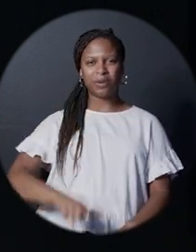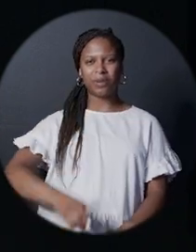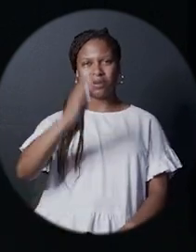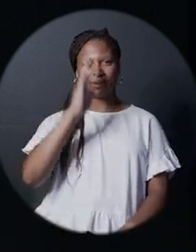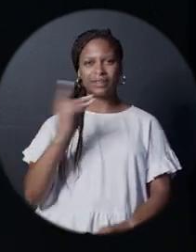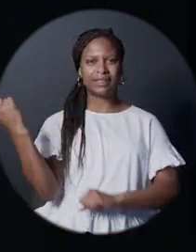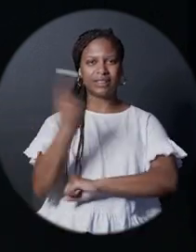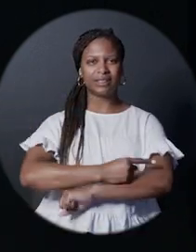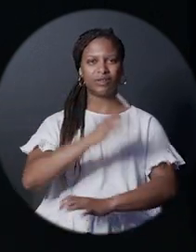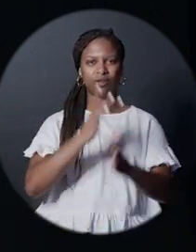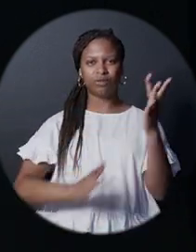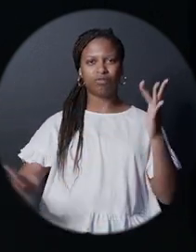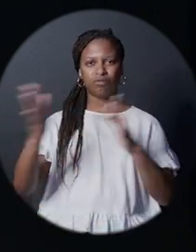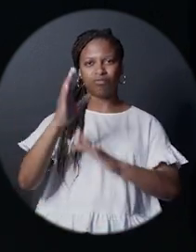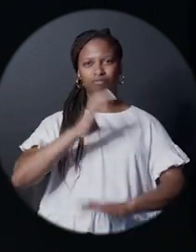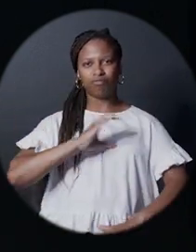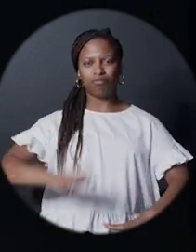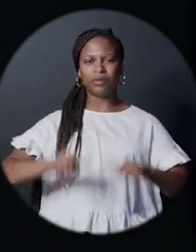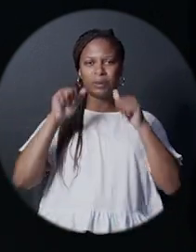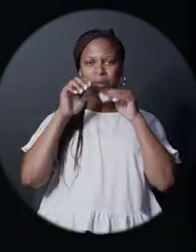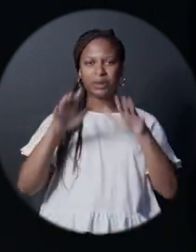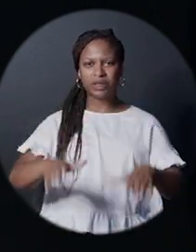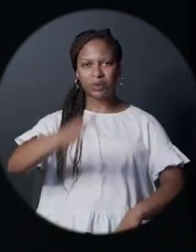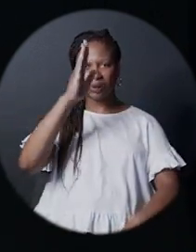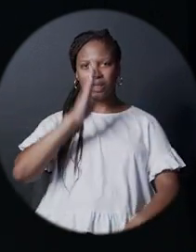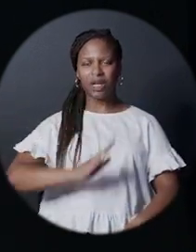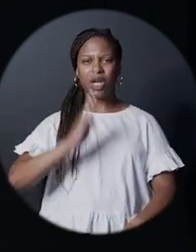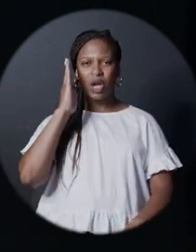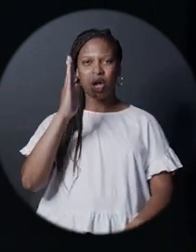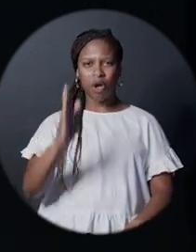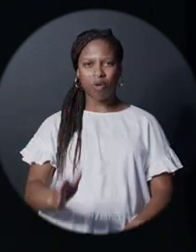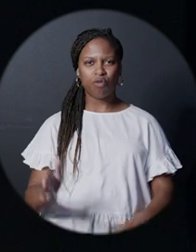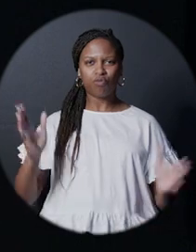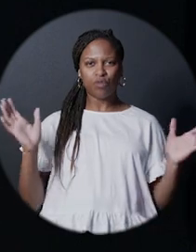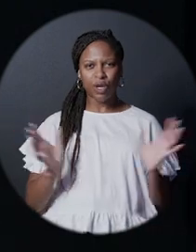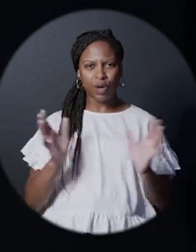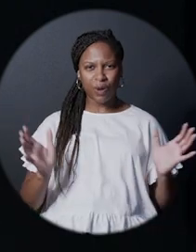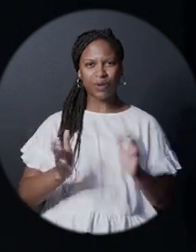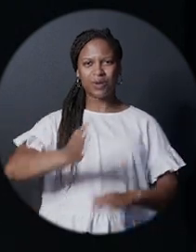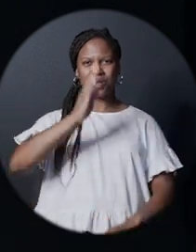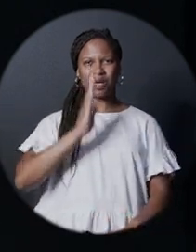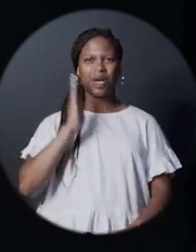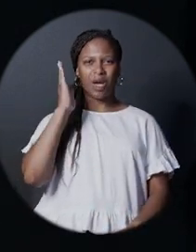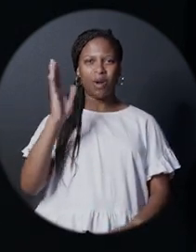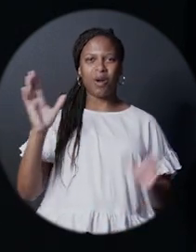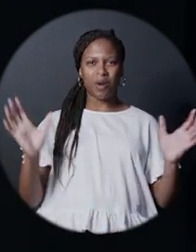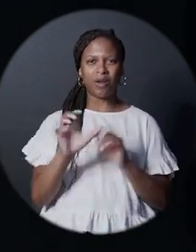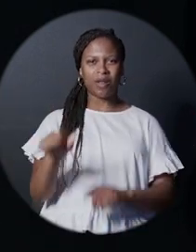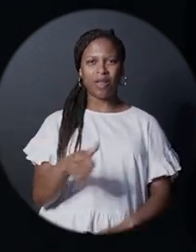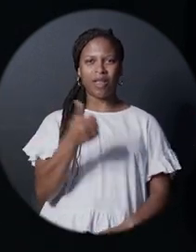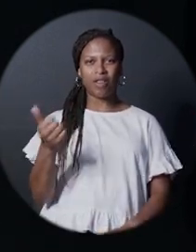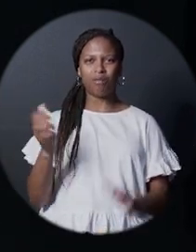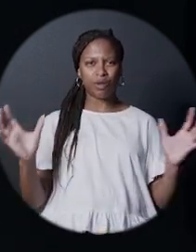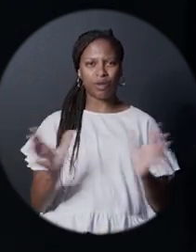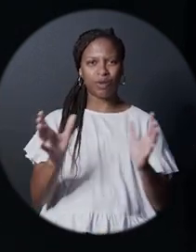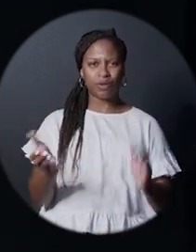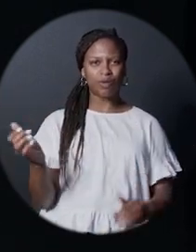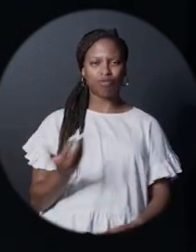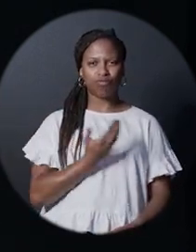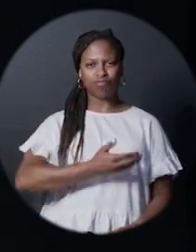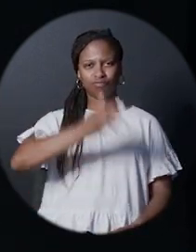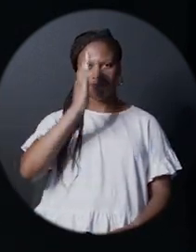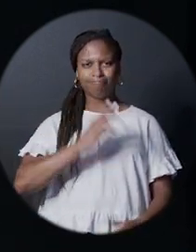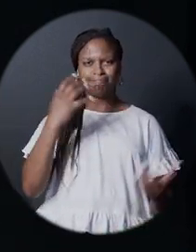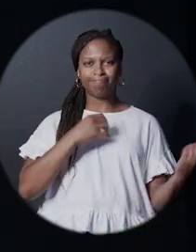to stand on your word, Lord God, until the day of Jesus Christ. So we bless you, God, and we will be encouraged, oh God. We will